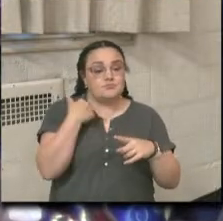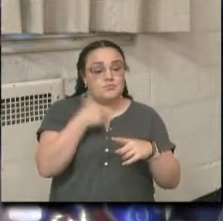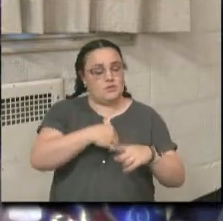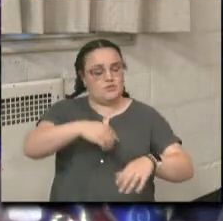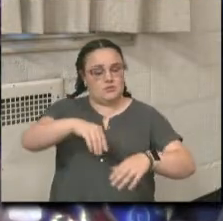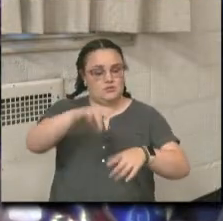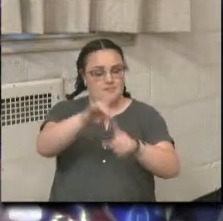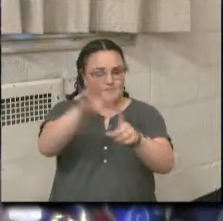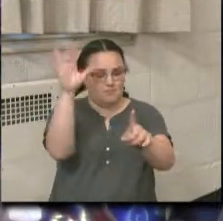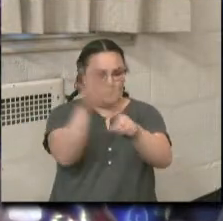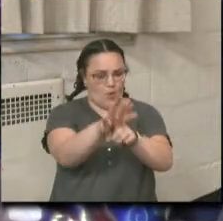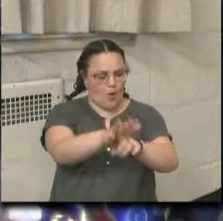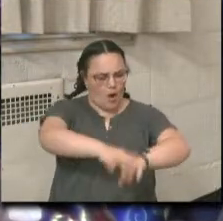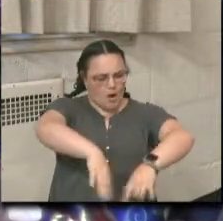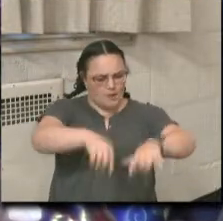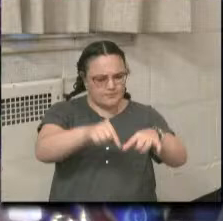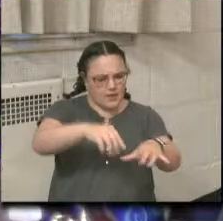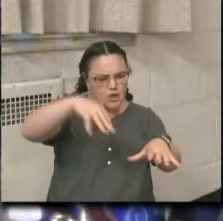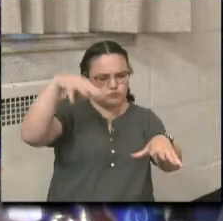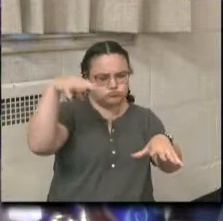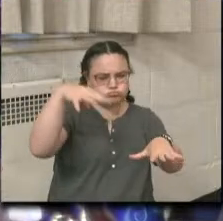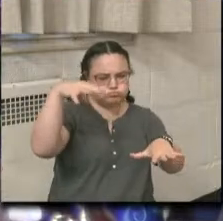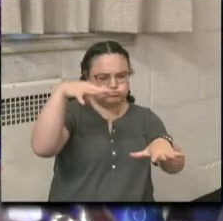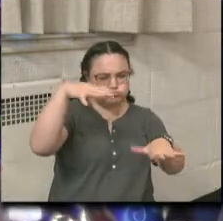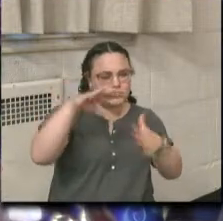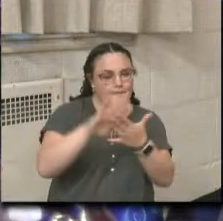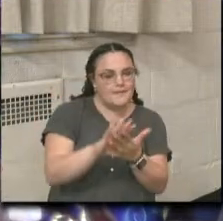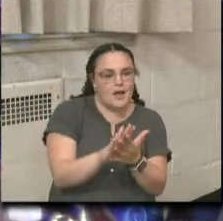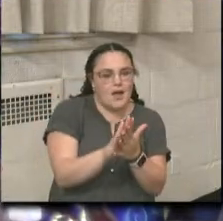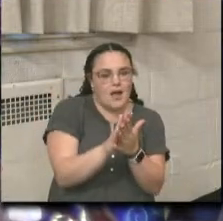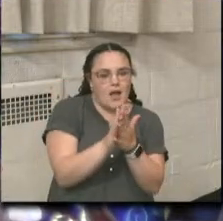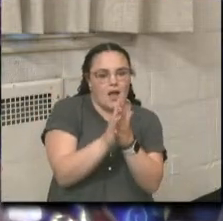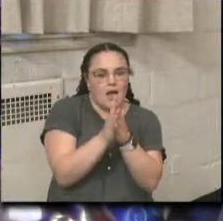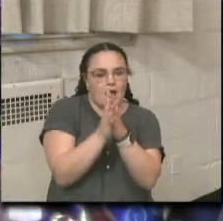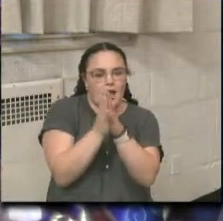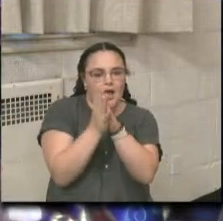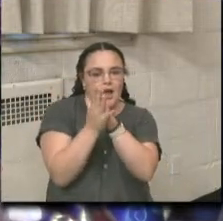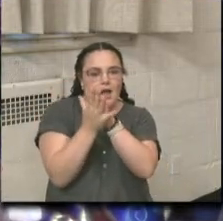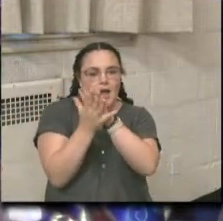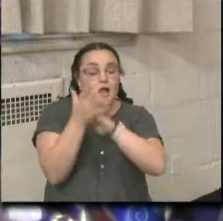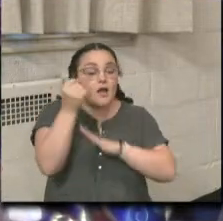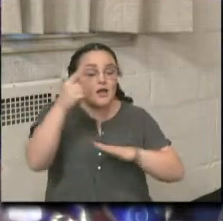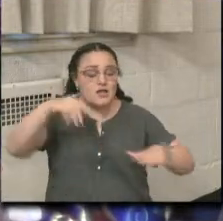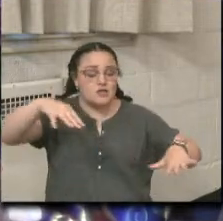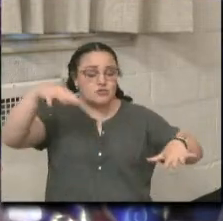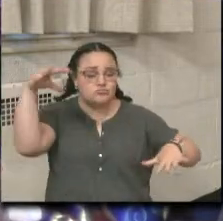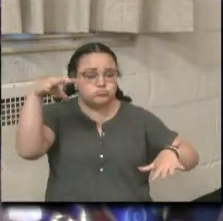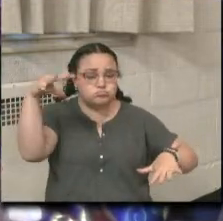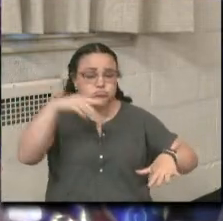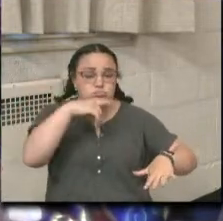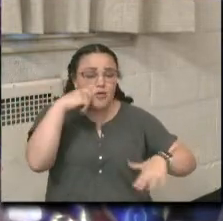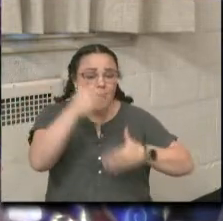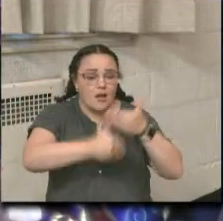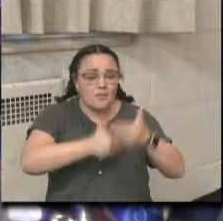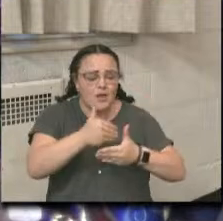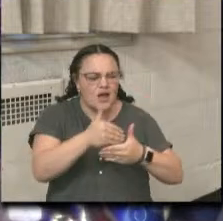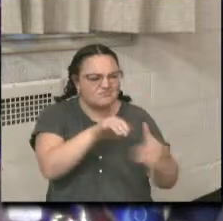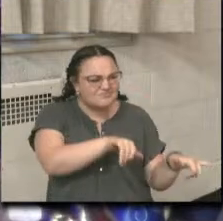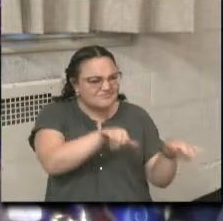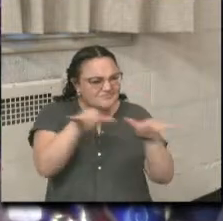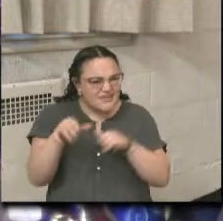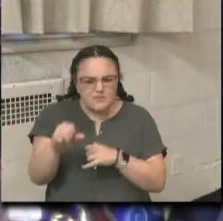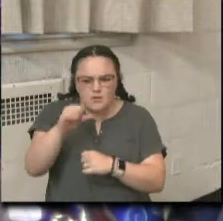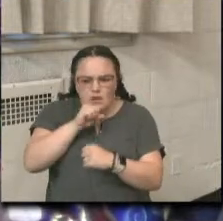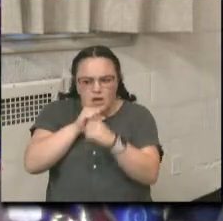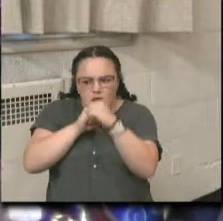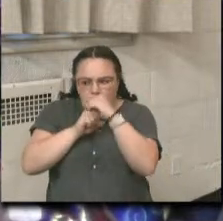elements, and they are then allowed to transform. This drying process is similar to the challenges and trials we